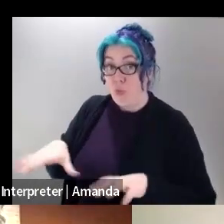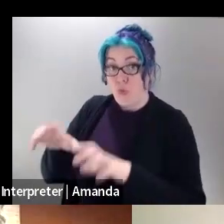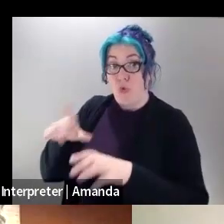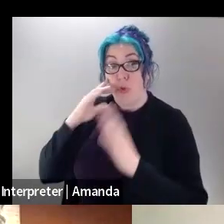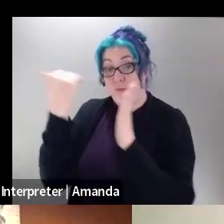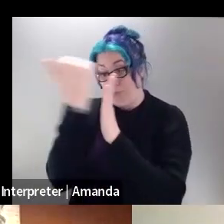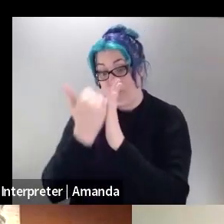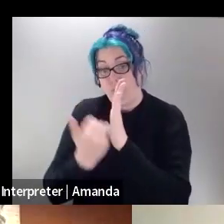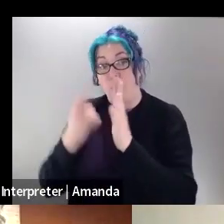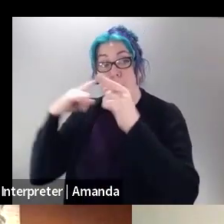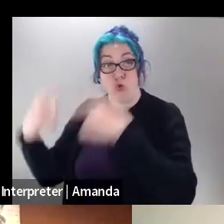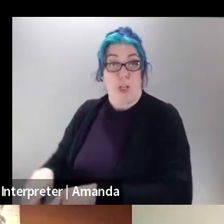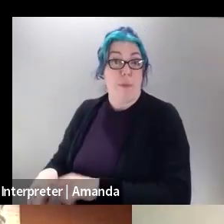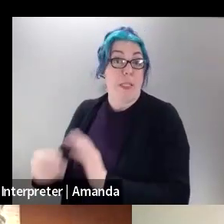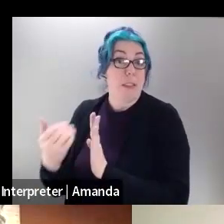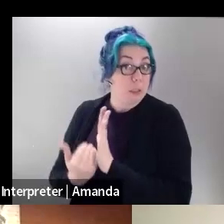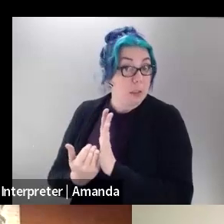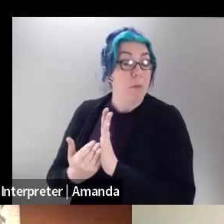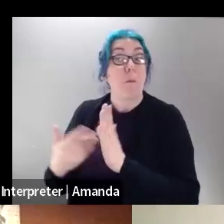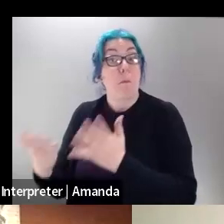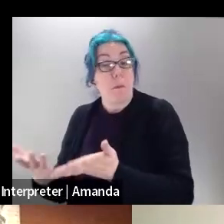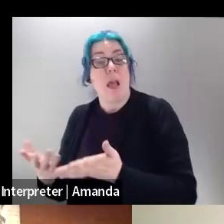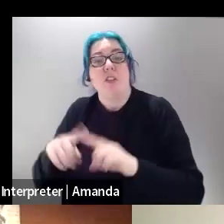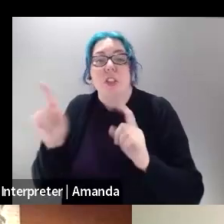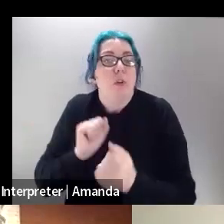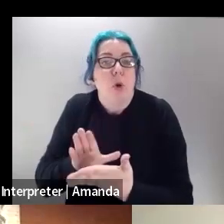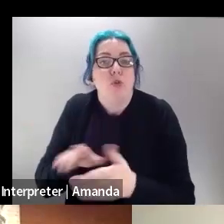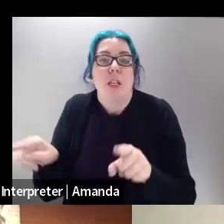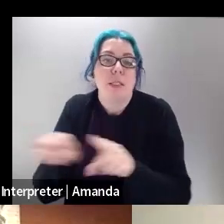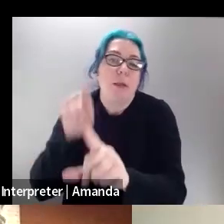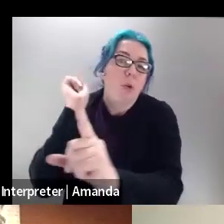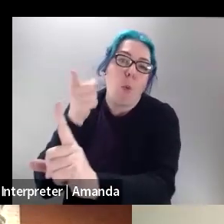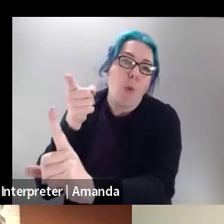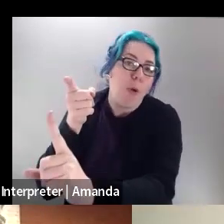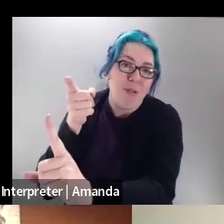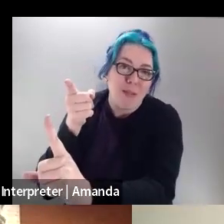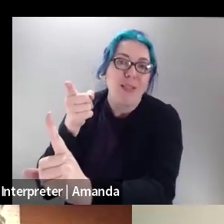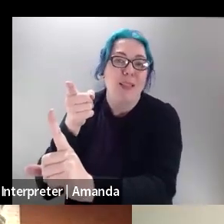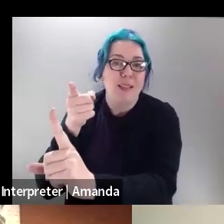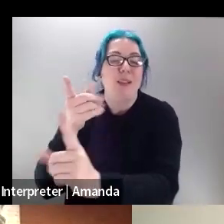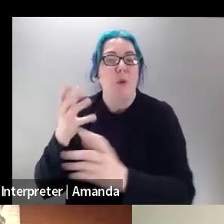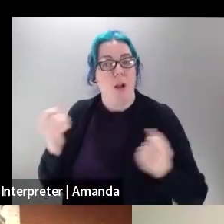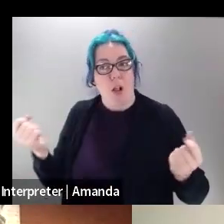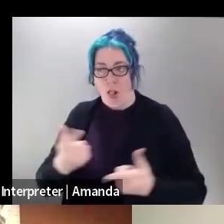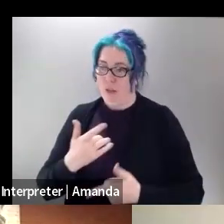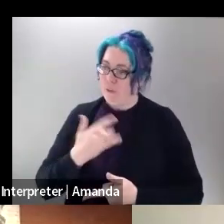do think it's worth not forgetting that. Like, that's such a good thing to do. And quite often